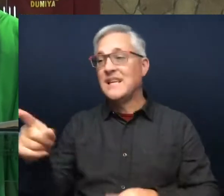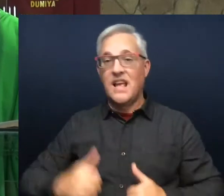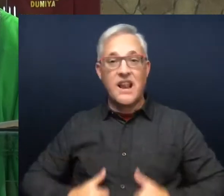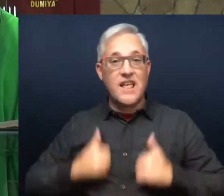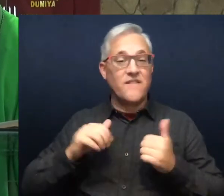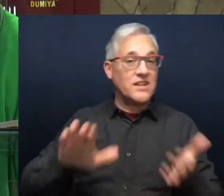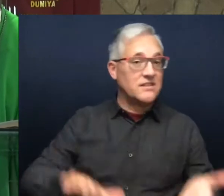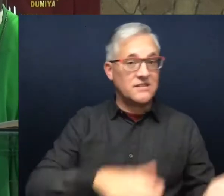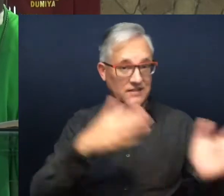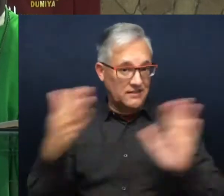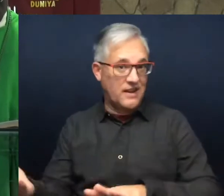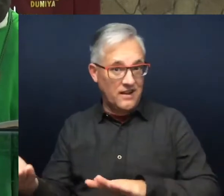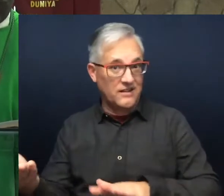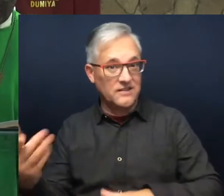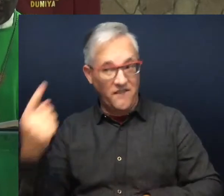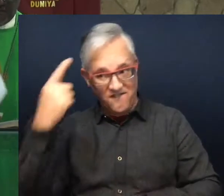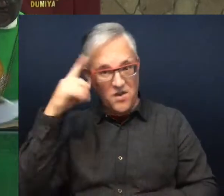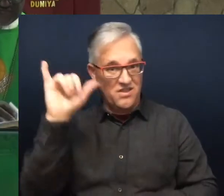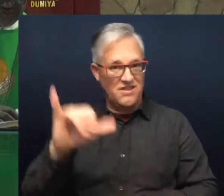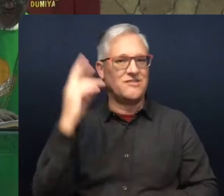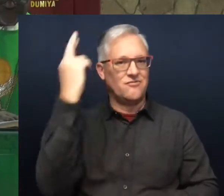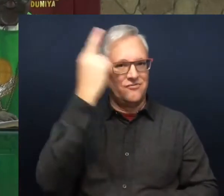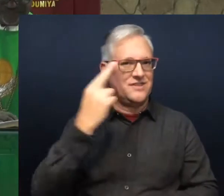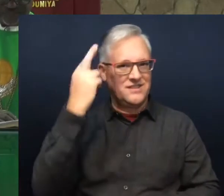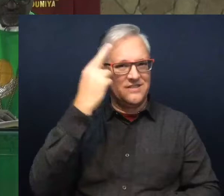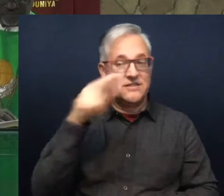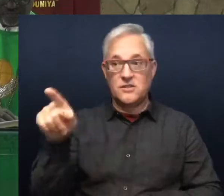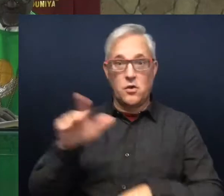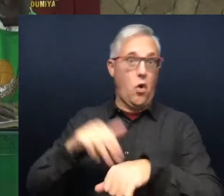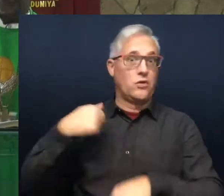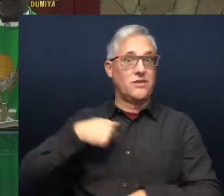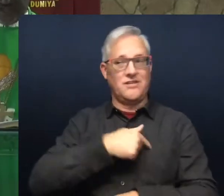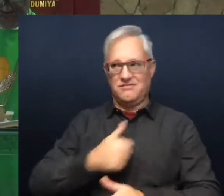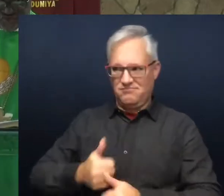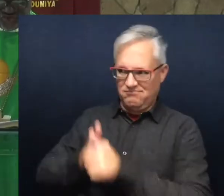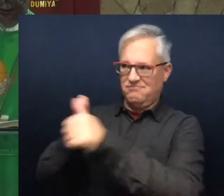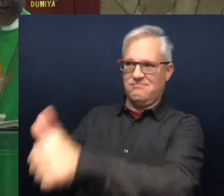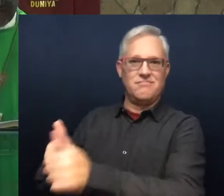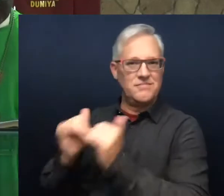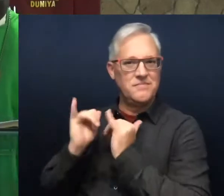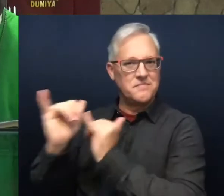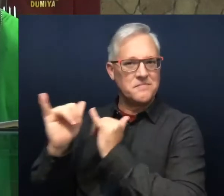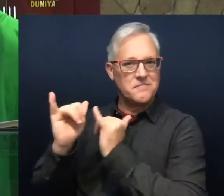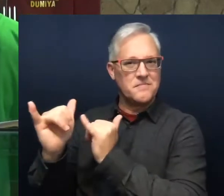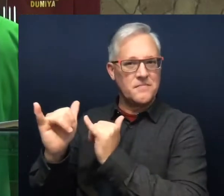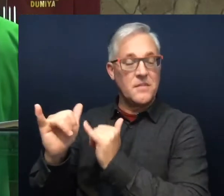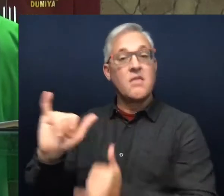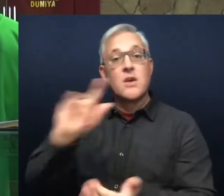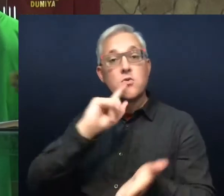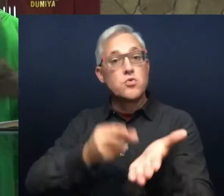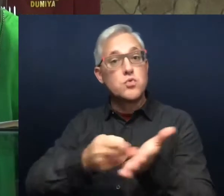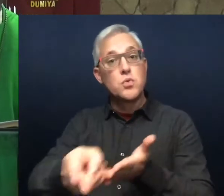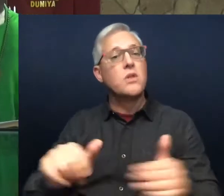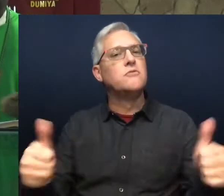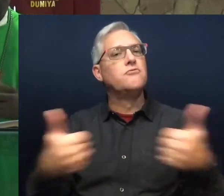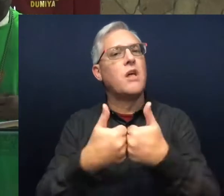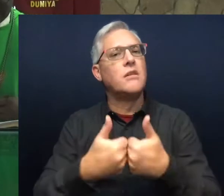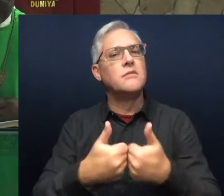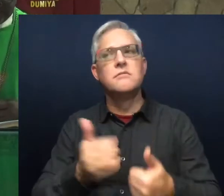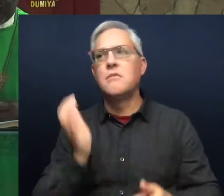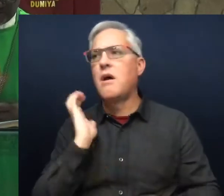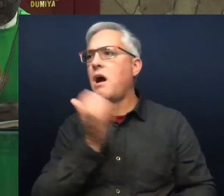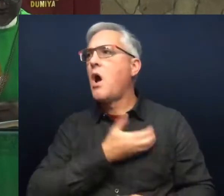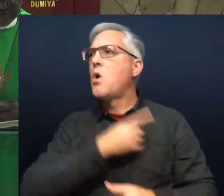he calls us to live for as well. This truth challenges us to let go of